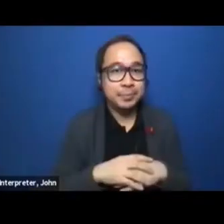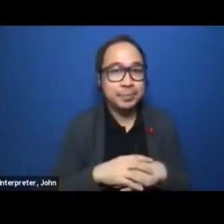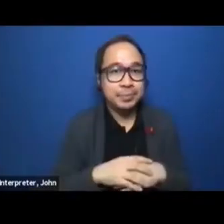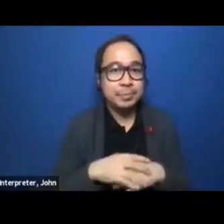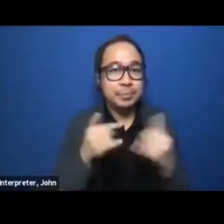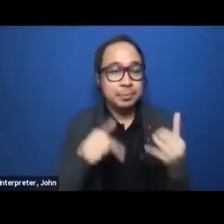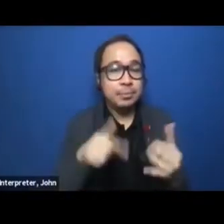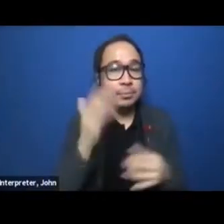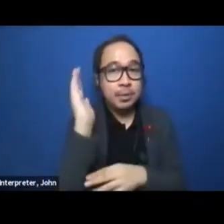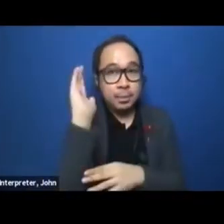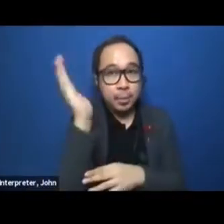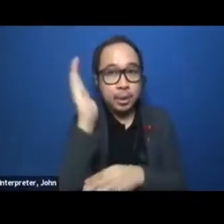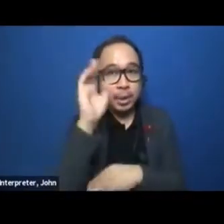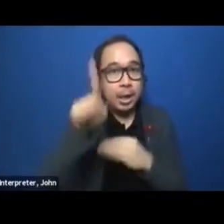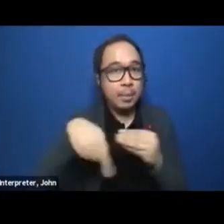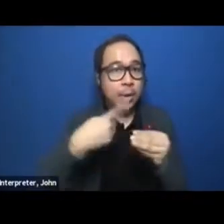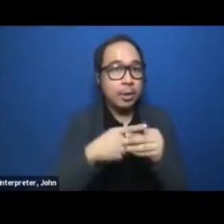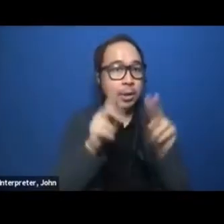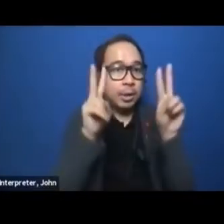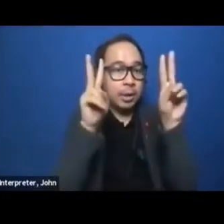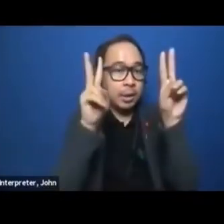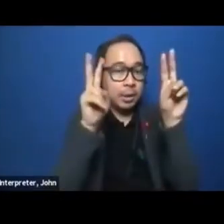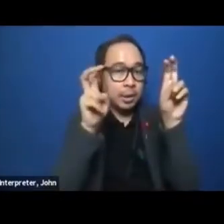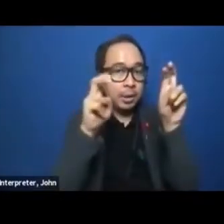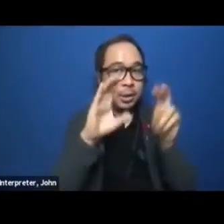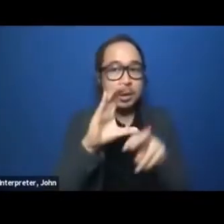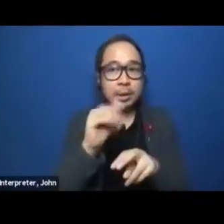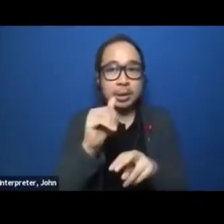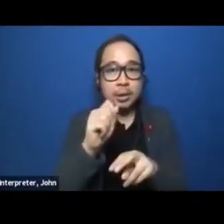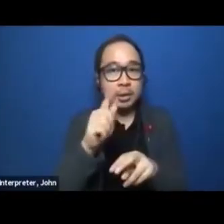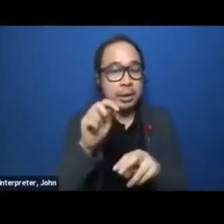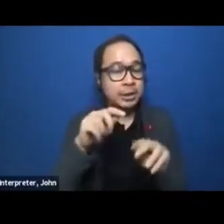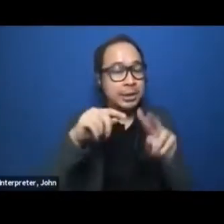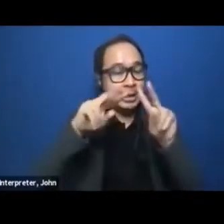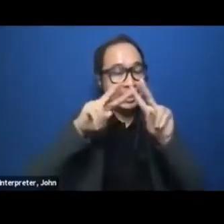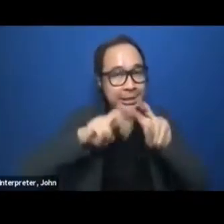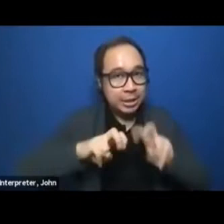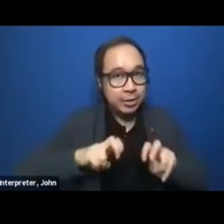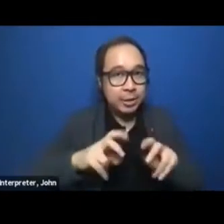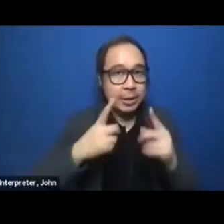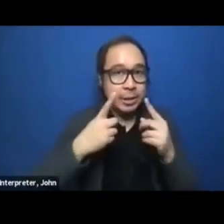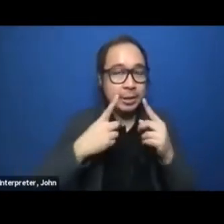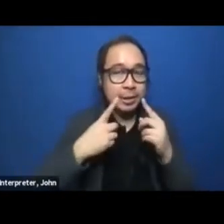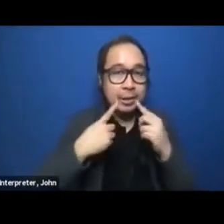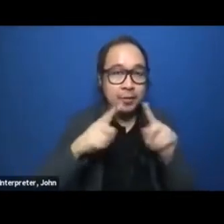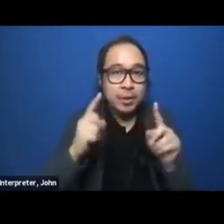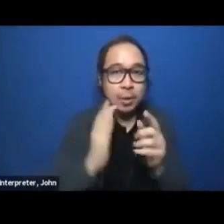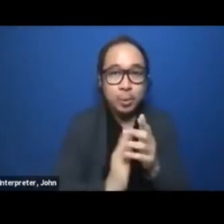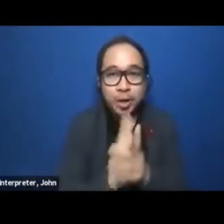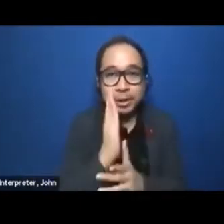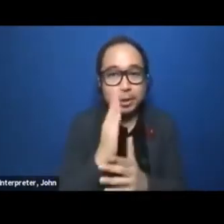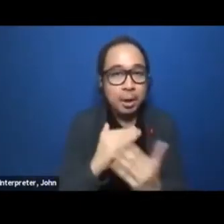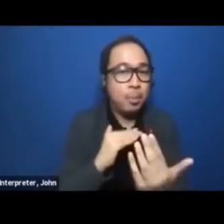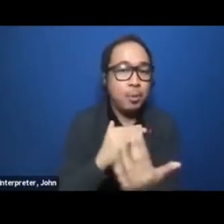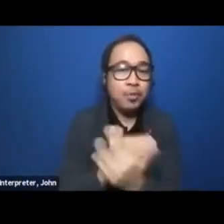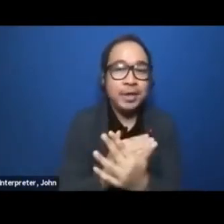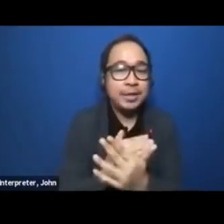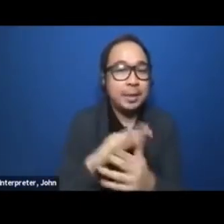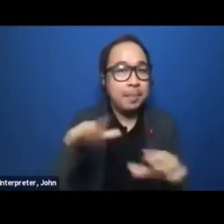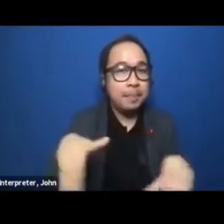presenting on the title of the Task Asserting Sexual and Reproductive Rights Prevents Married Women from Marital Rape,